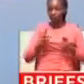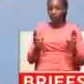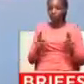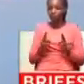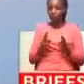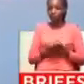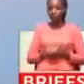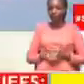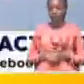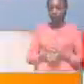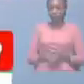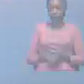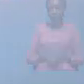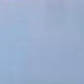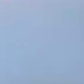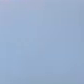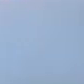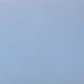We'll be back shortly.